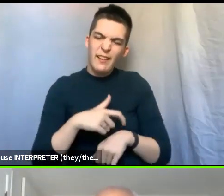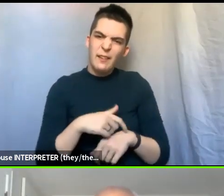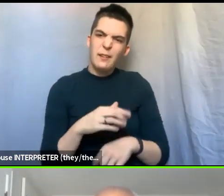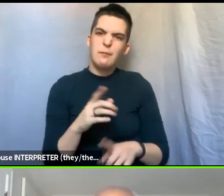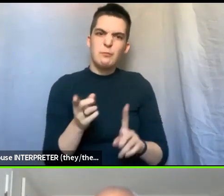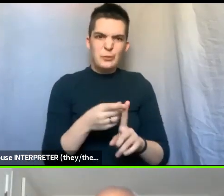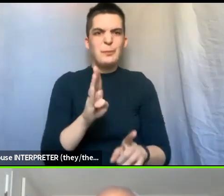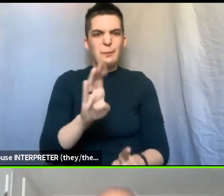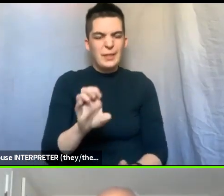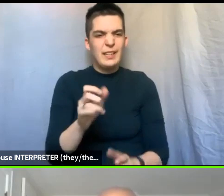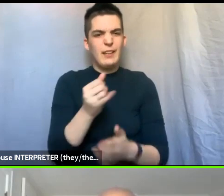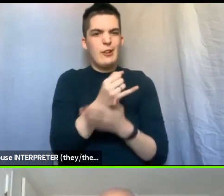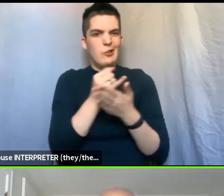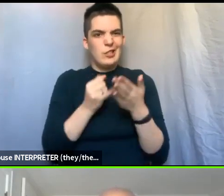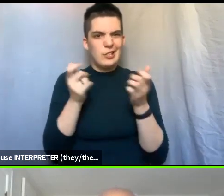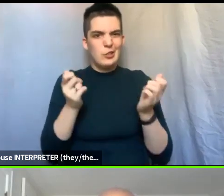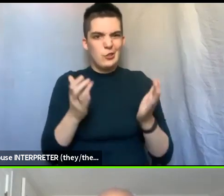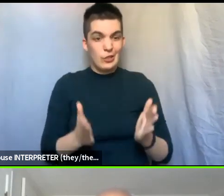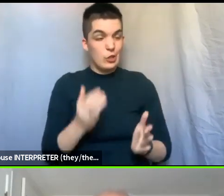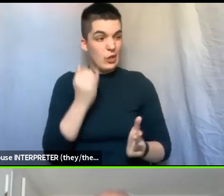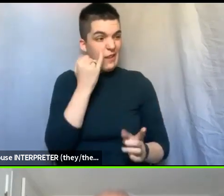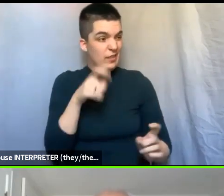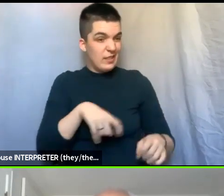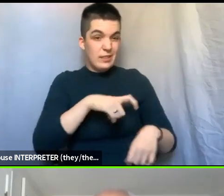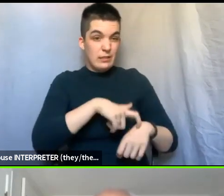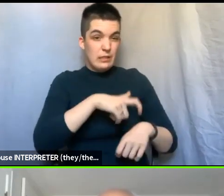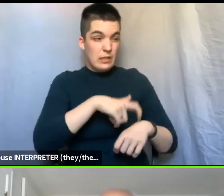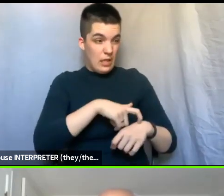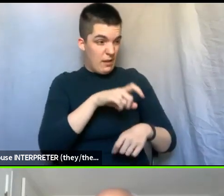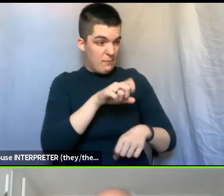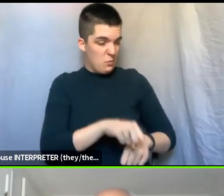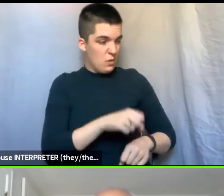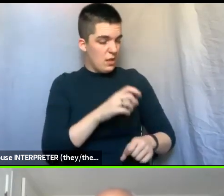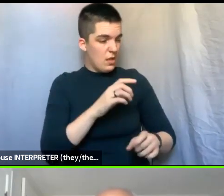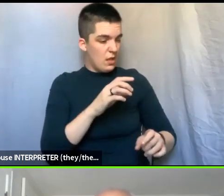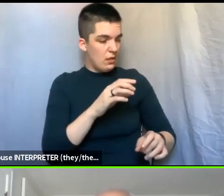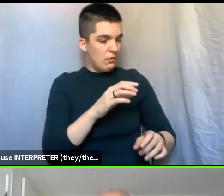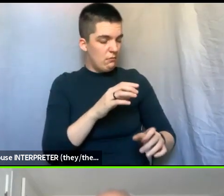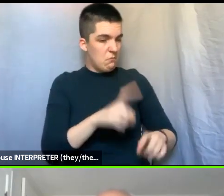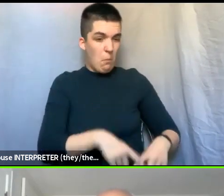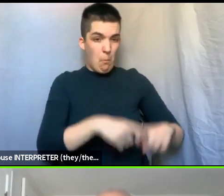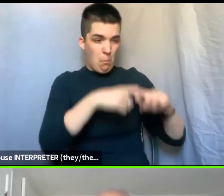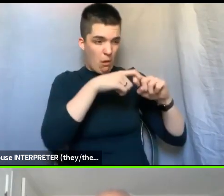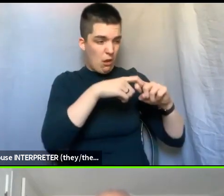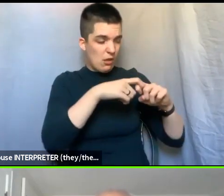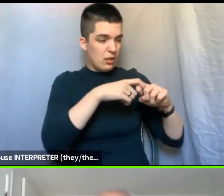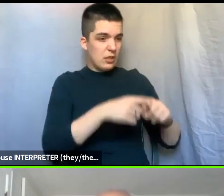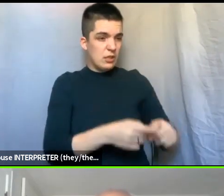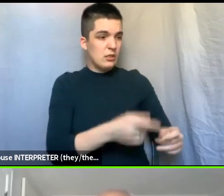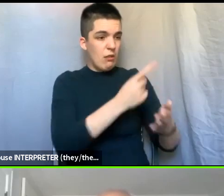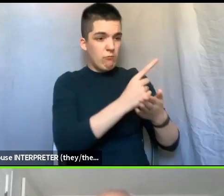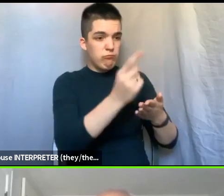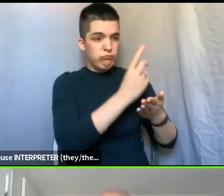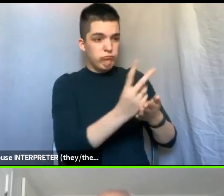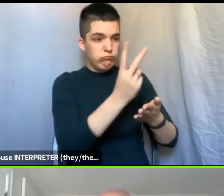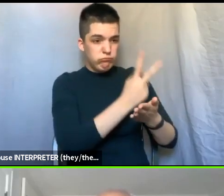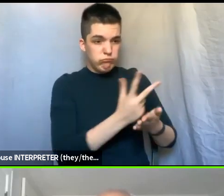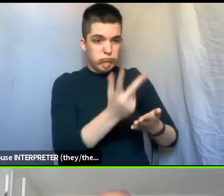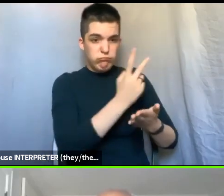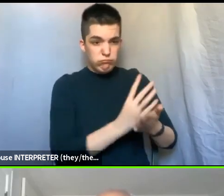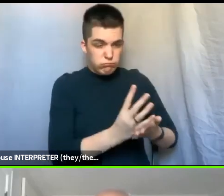this pause, to really rethink those models that have restricted theaters,